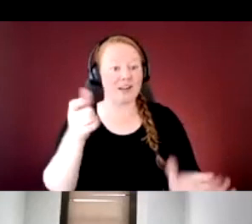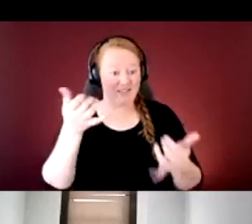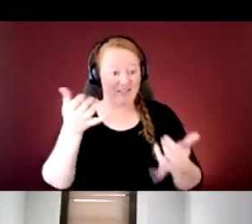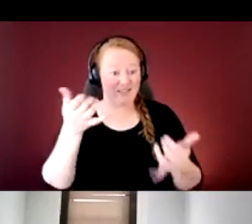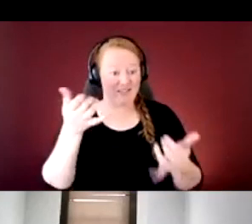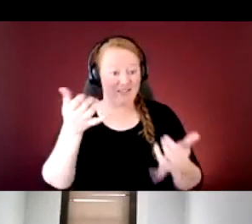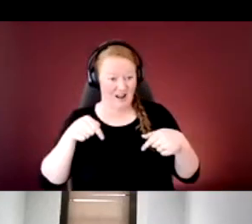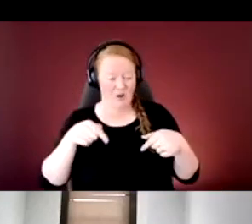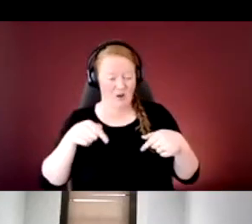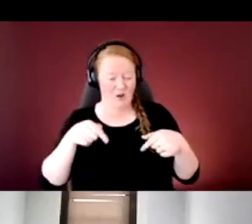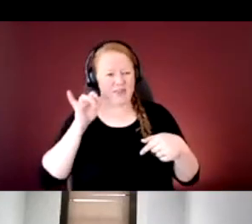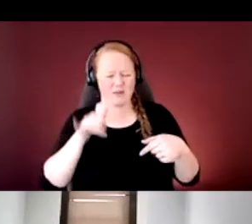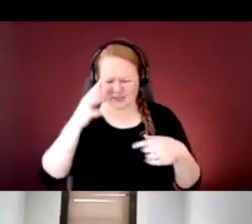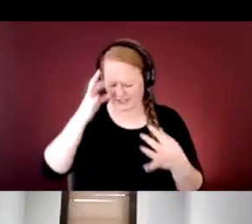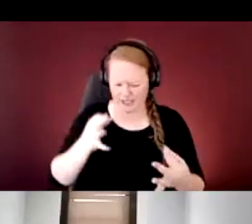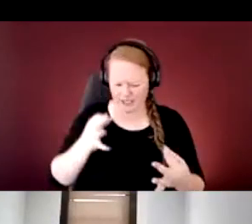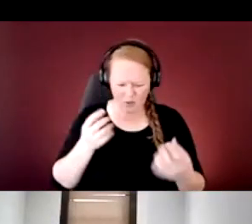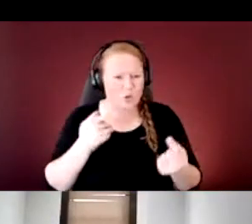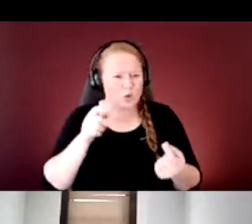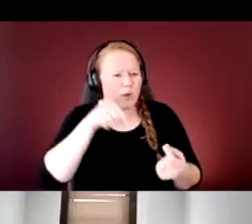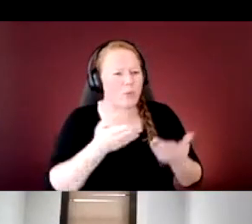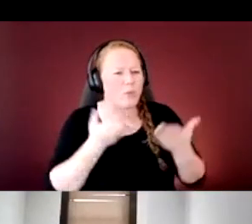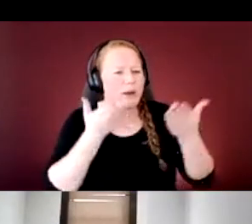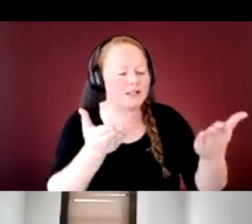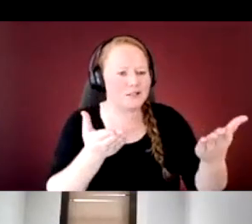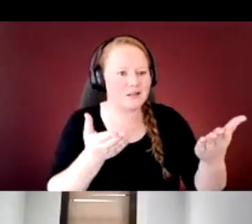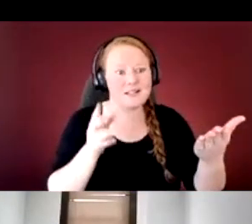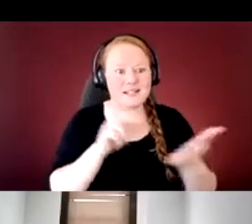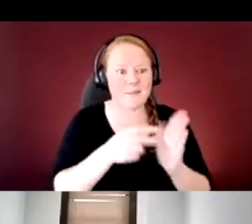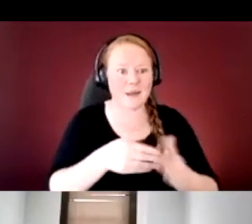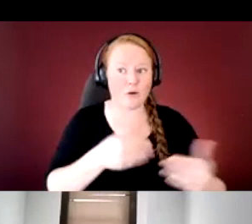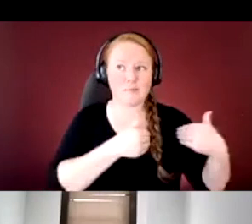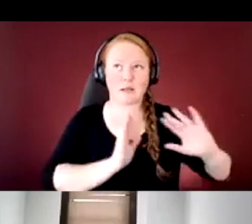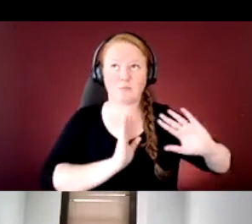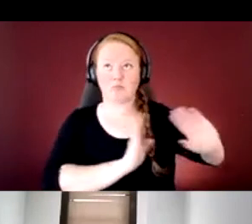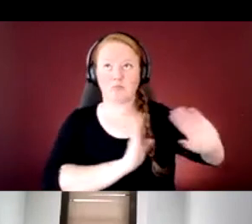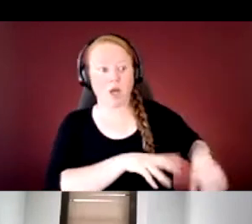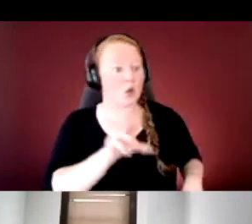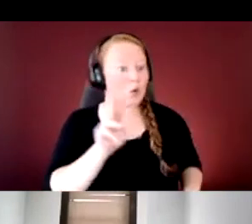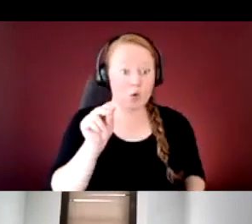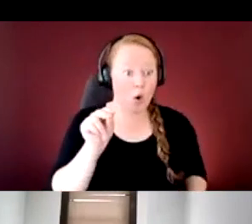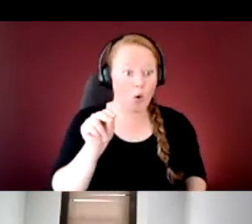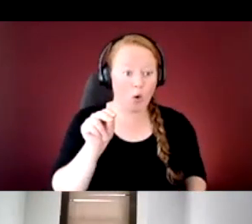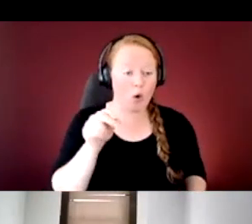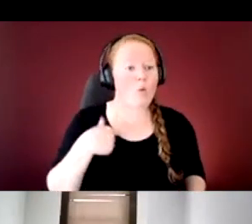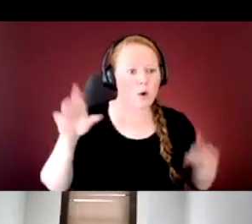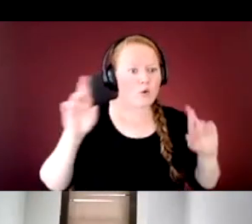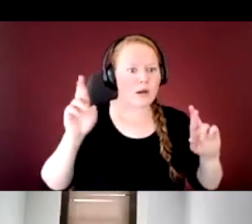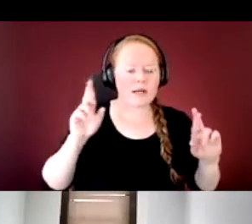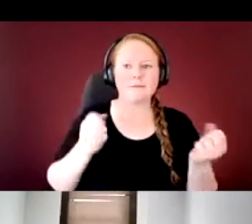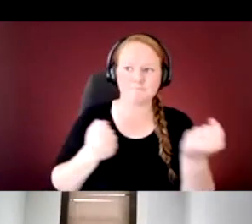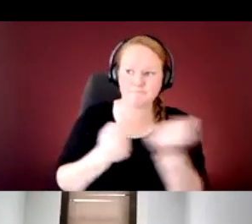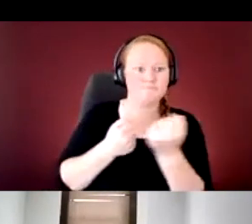these recommendations. I say this not to shirk responsibility. We are ready to stand behind the recommendations we